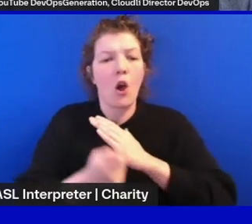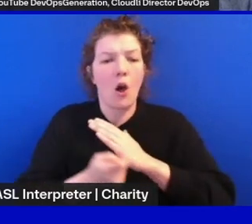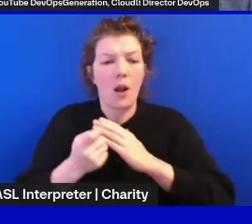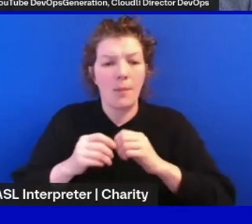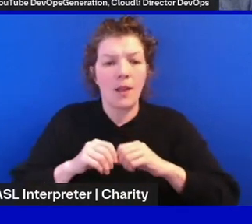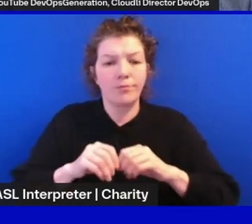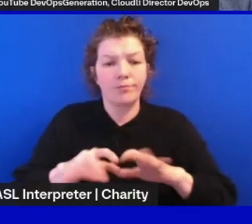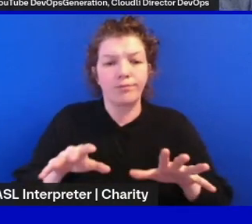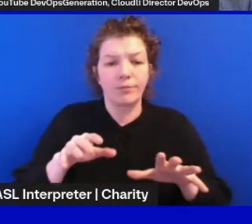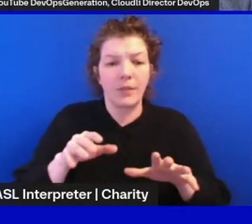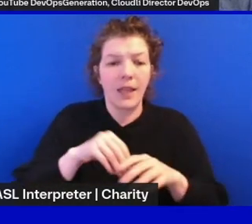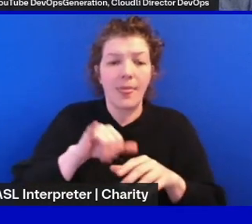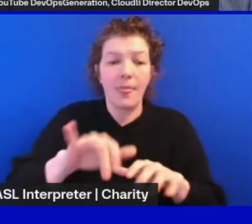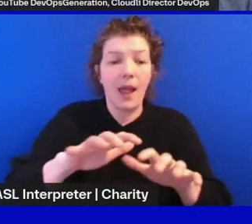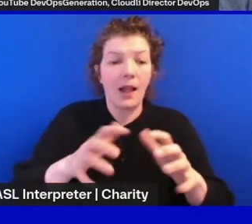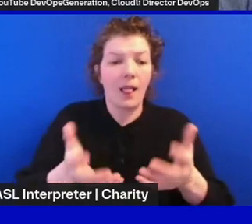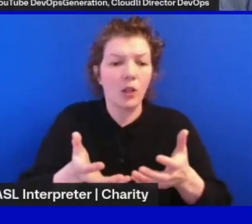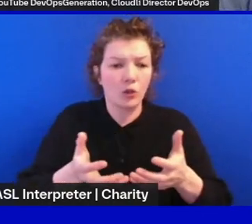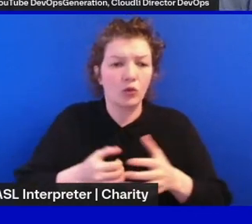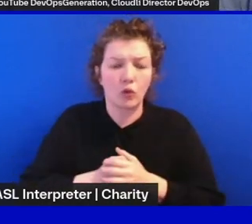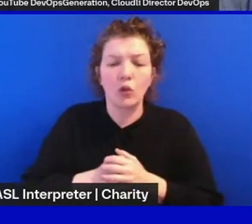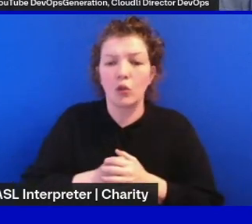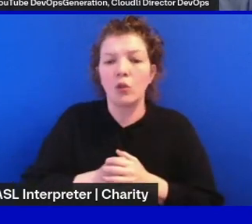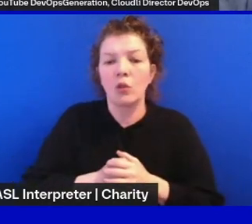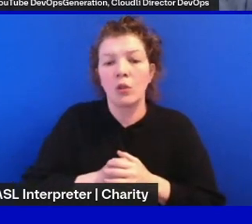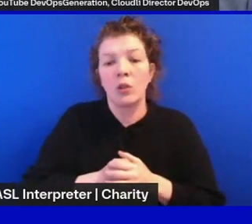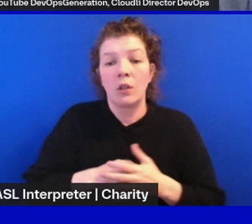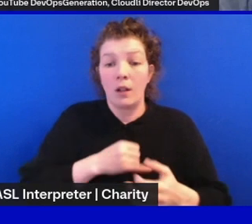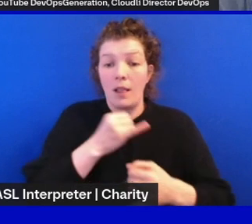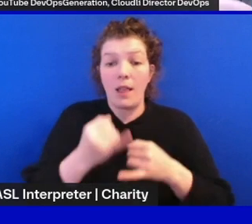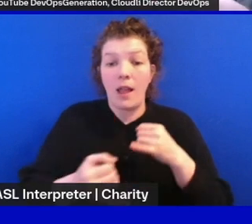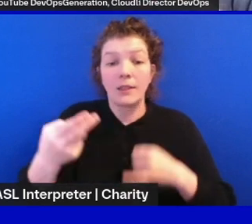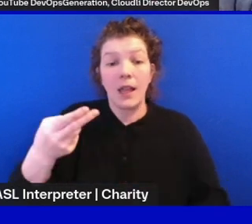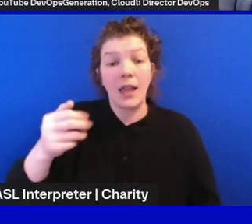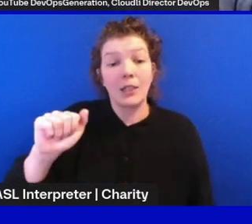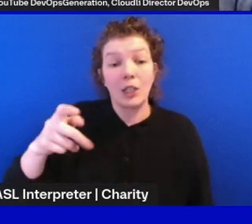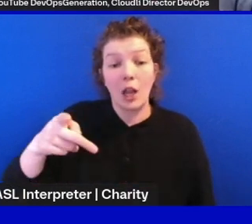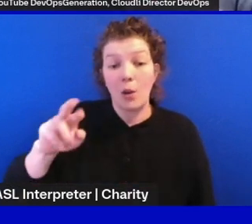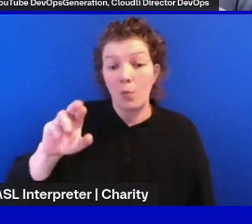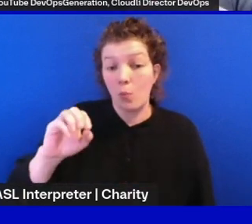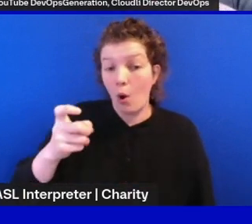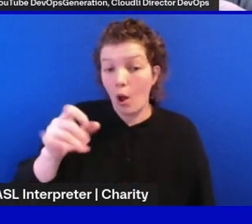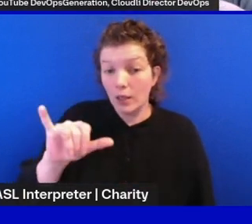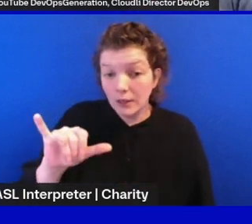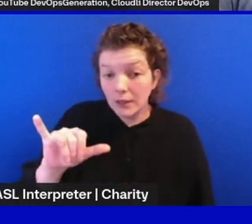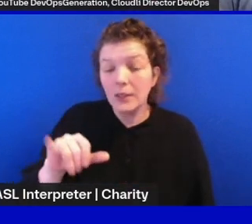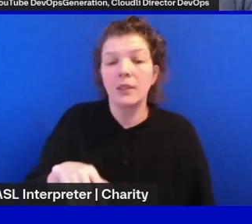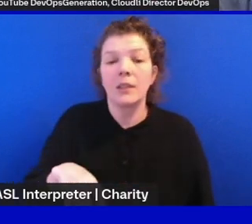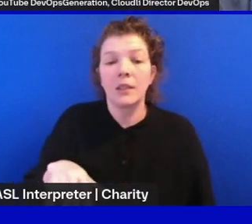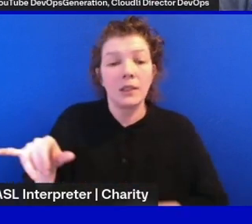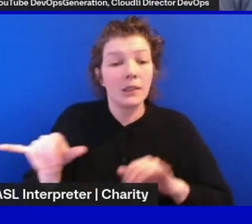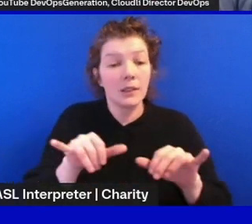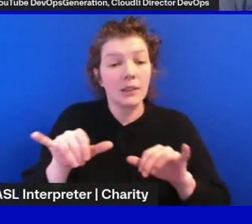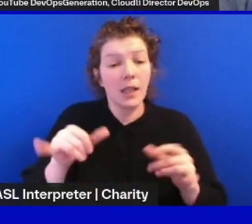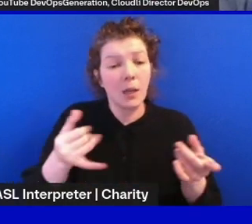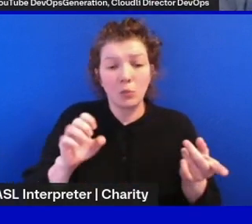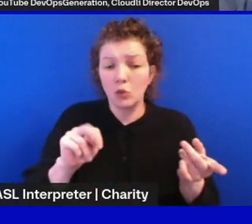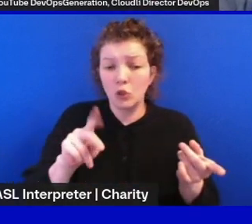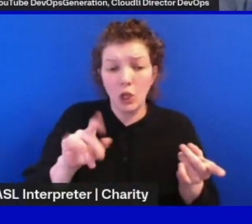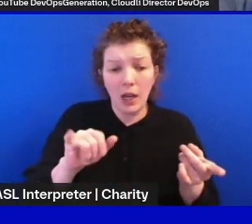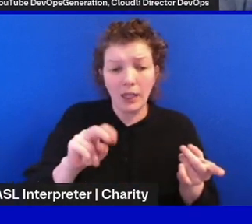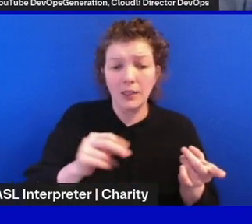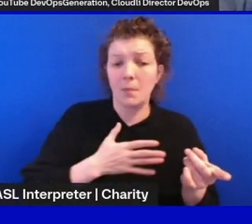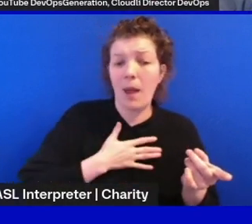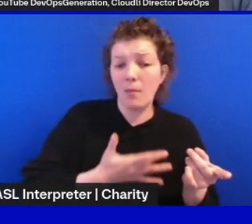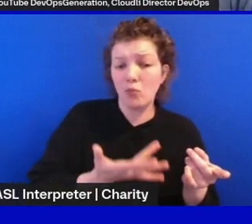cluster. The second major piece added here is HA proxy. Now, like Jenkins, this is a preference. Go with what you're most comfortable with, whether